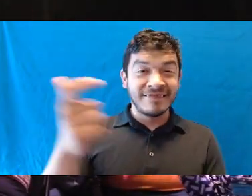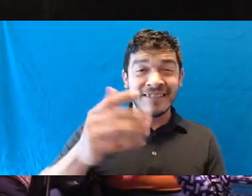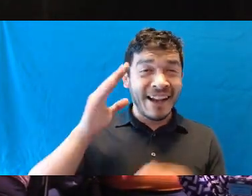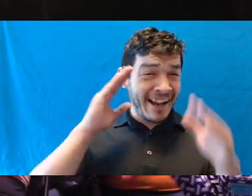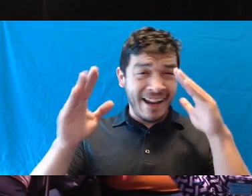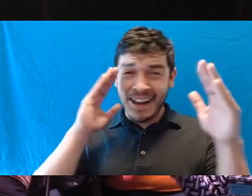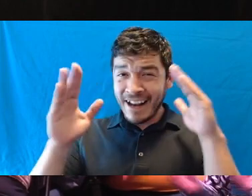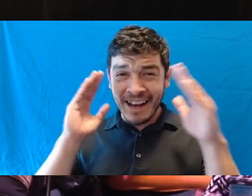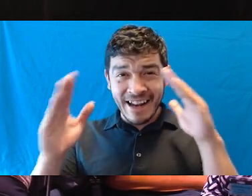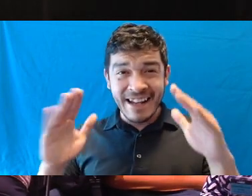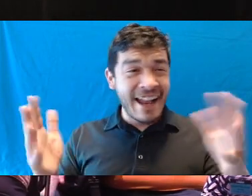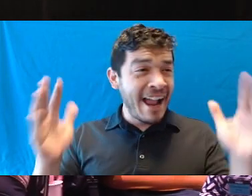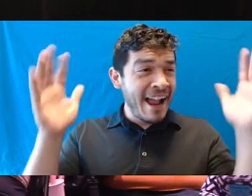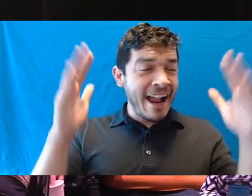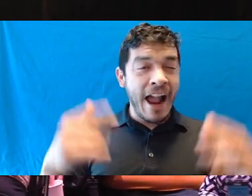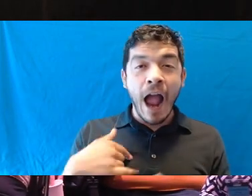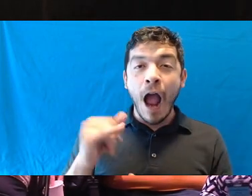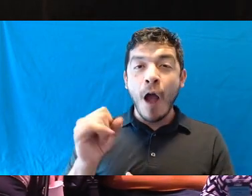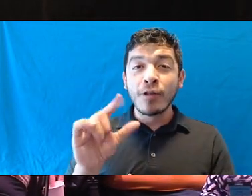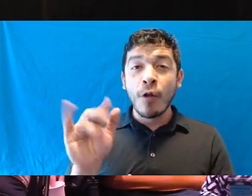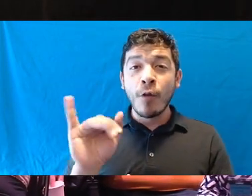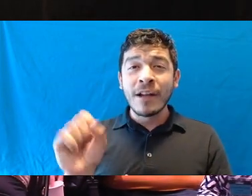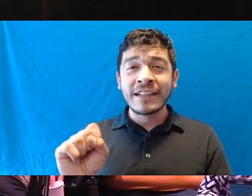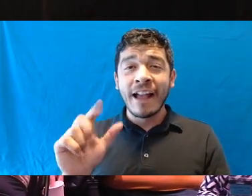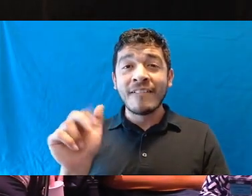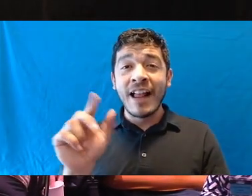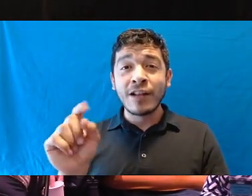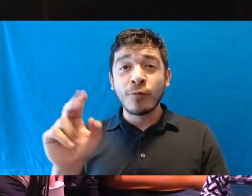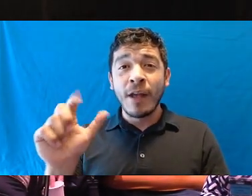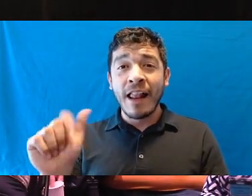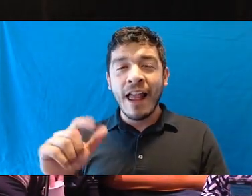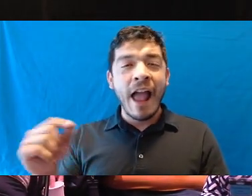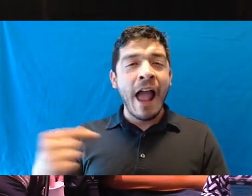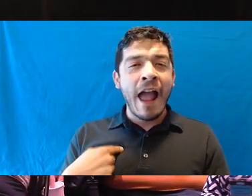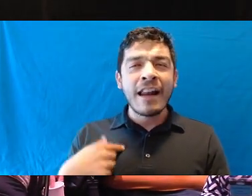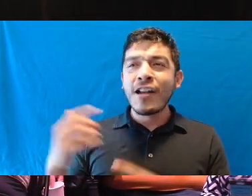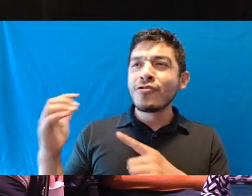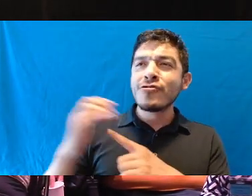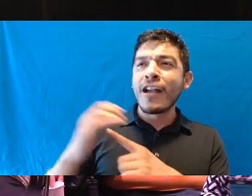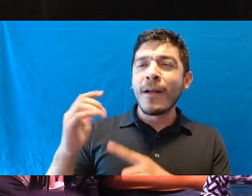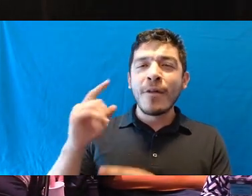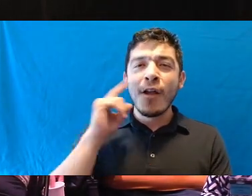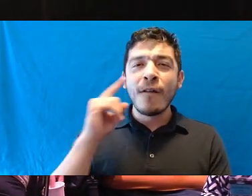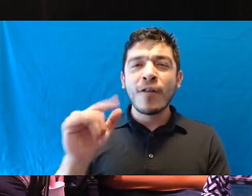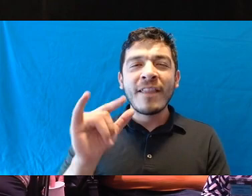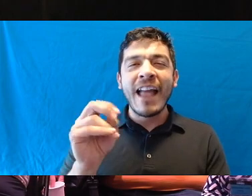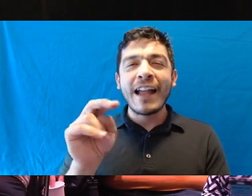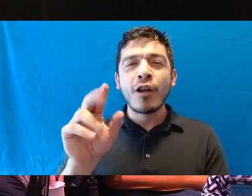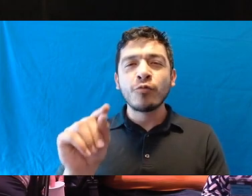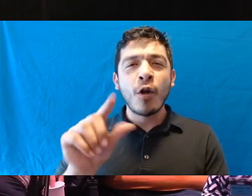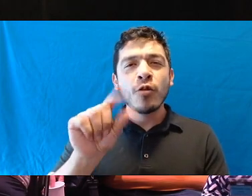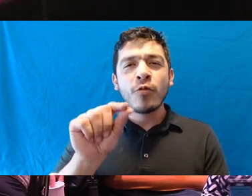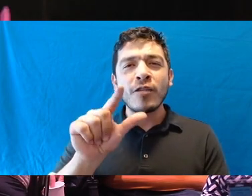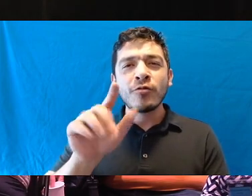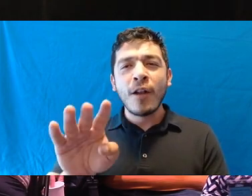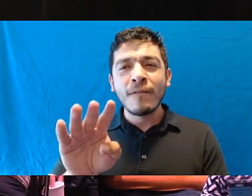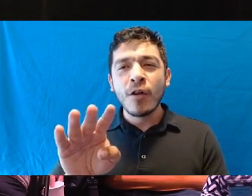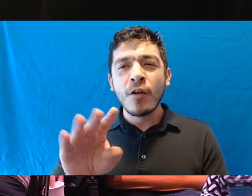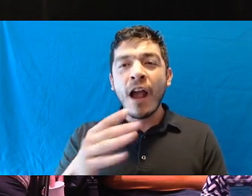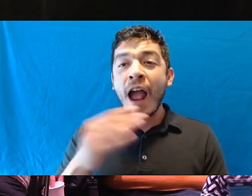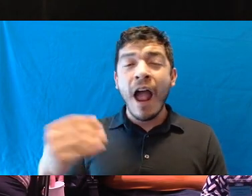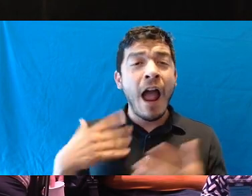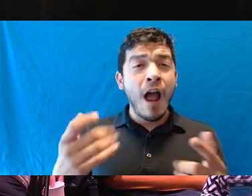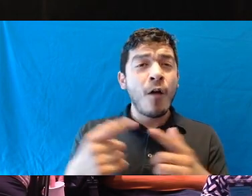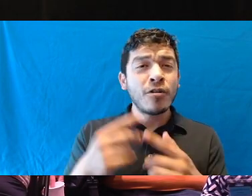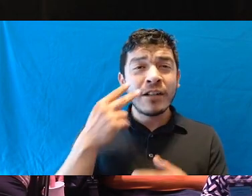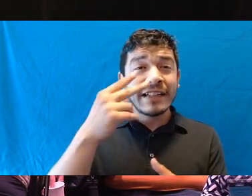I'm Jose Luis Valenzuela, and I'm the champion for the Encuentro 2024, and I want to see you all there